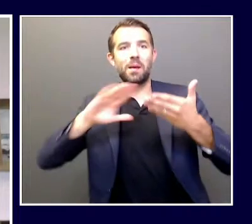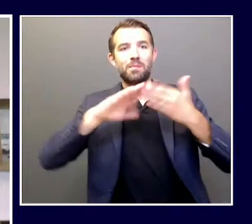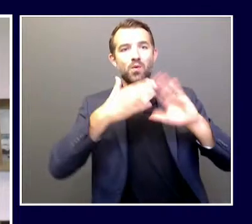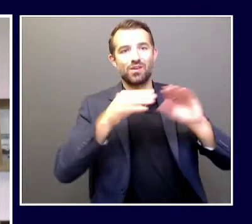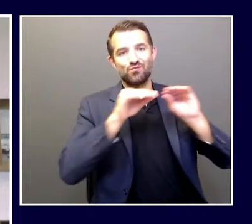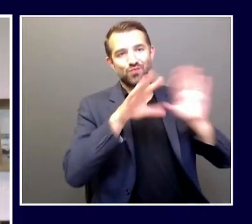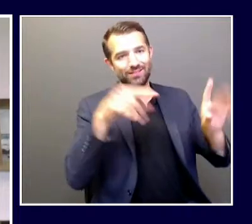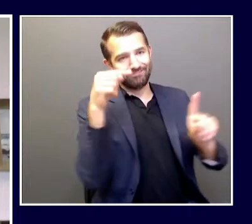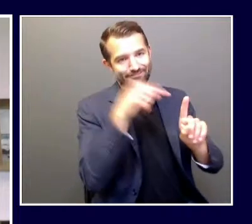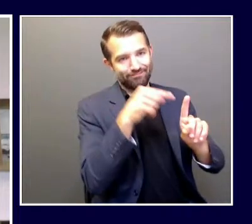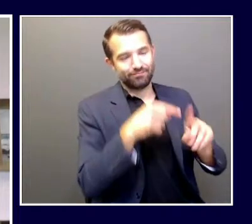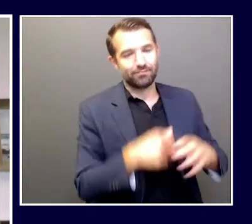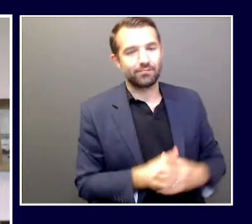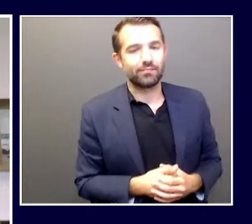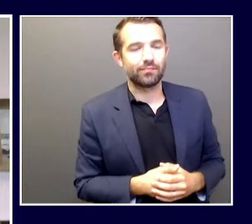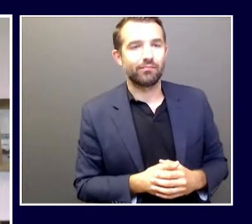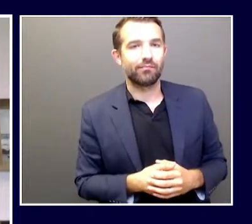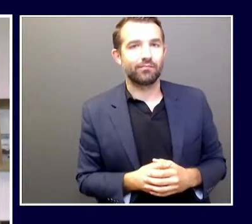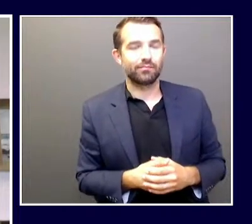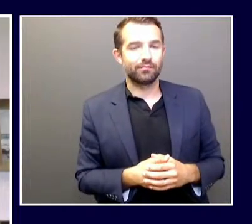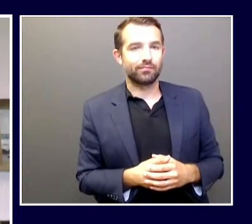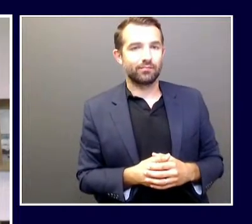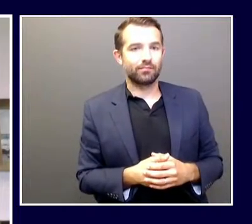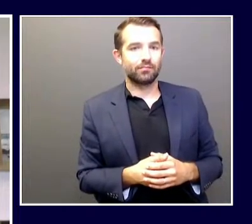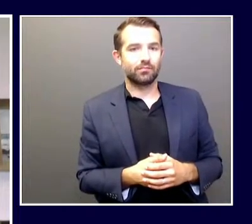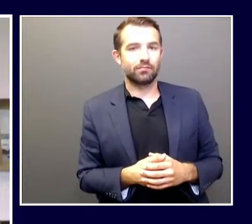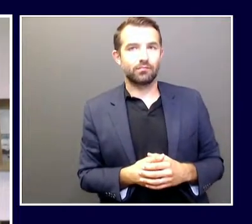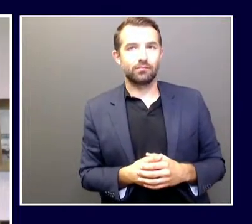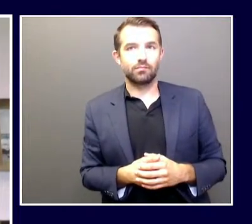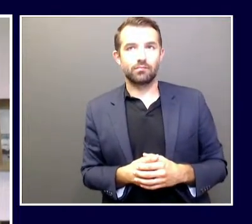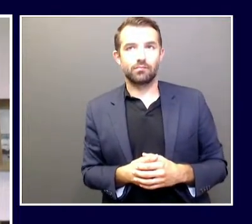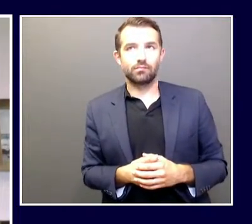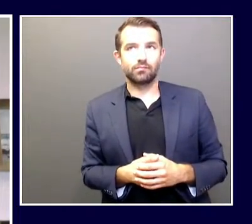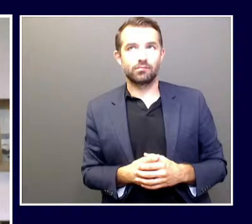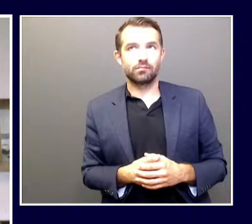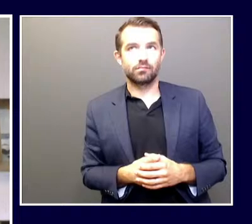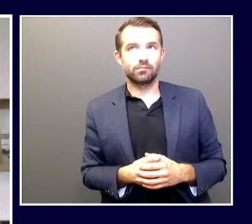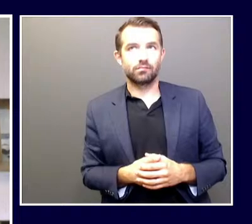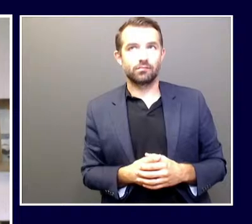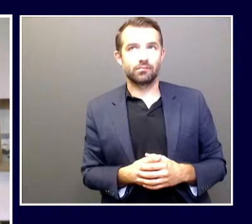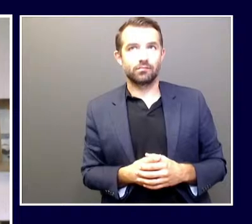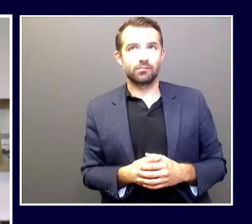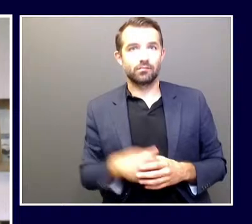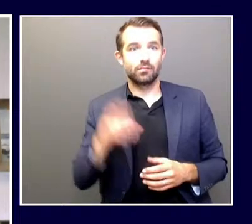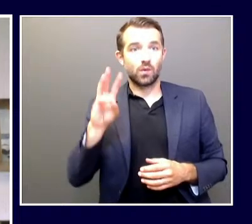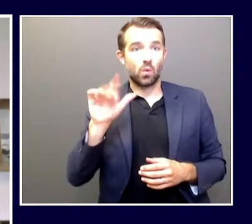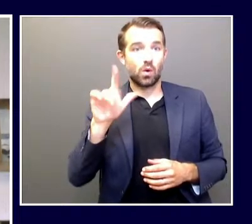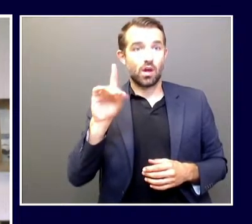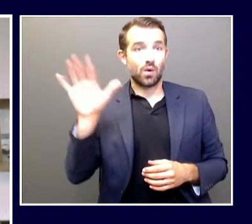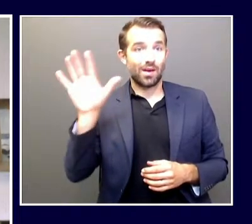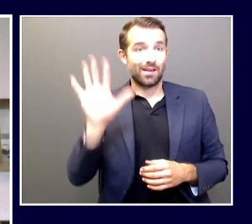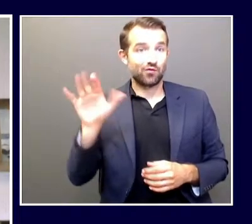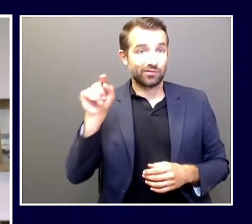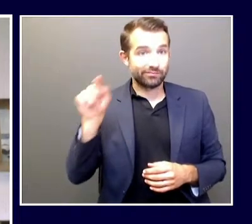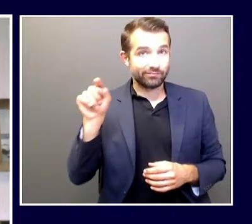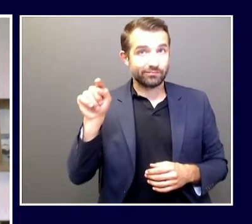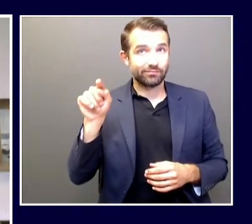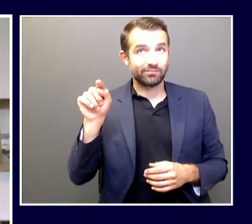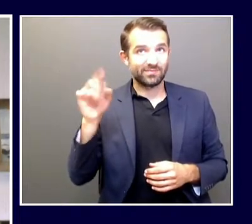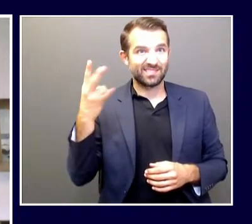the 17 or so folks with the Waldo County outbreaks, is that still among just healthcare